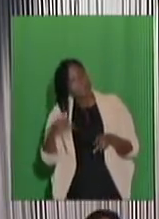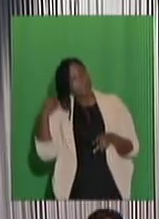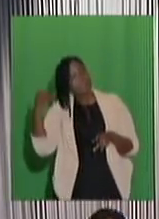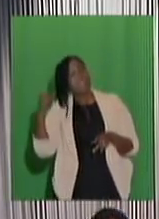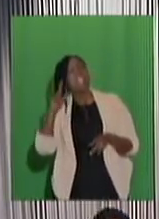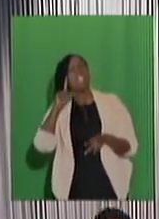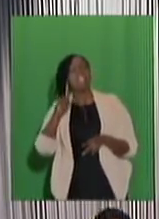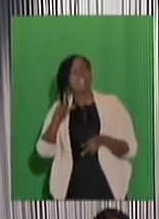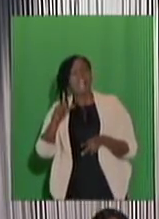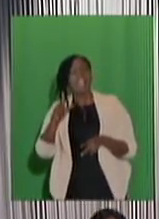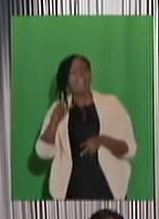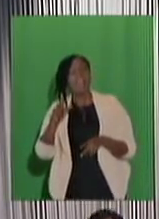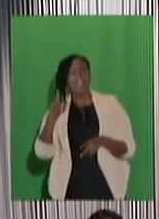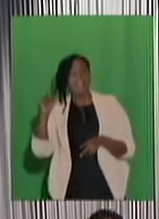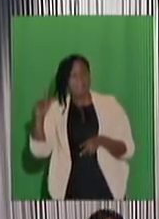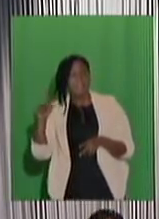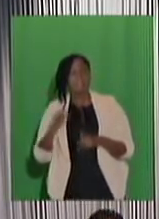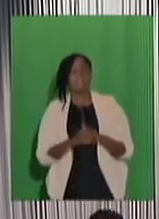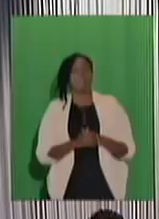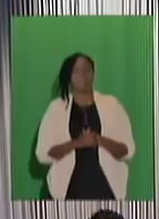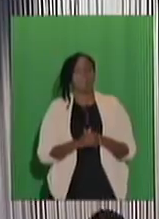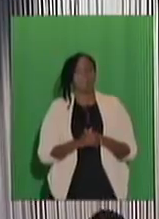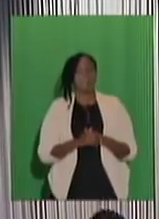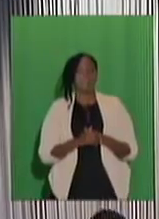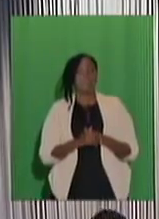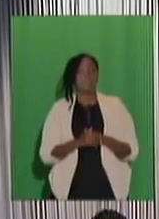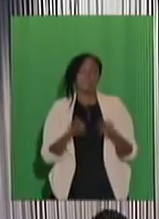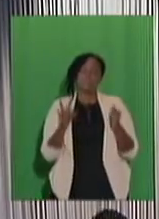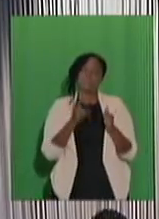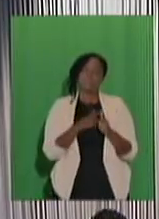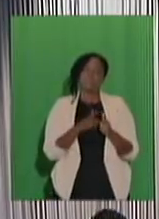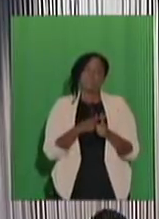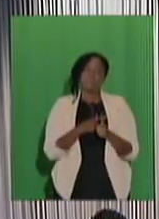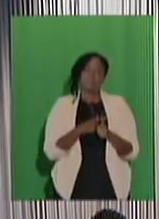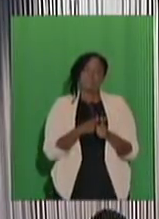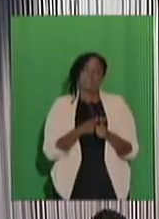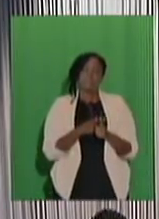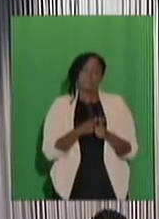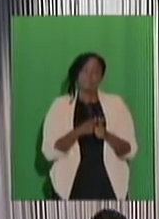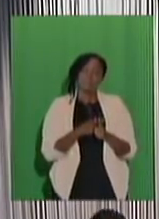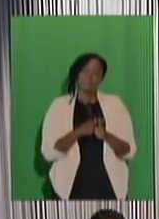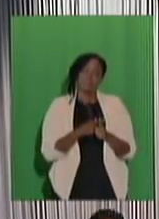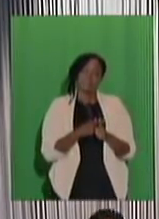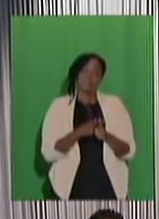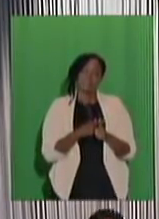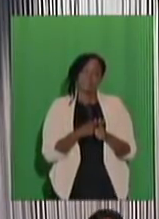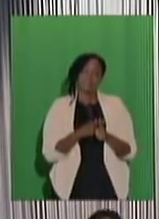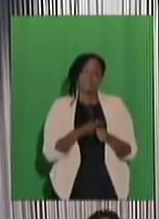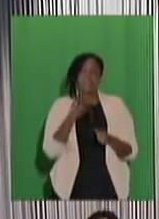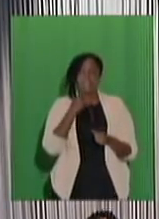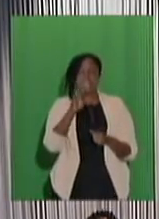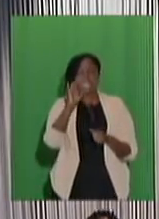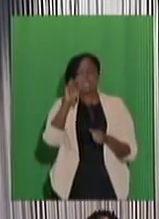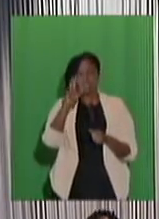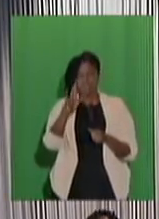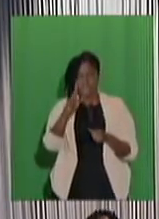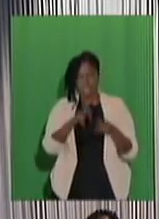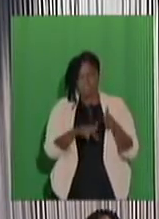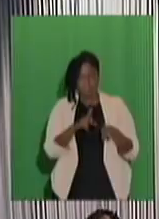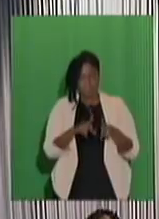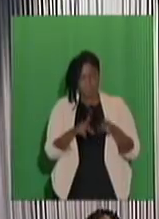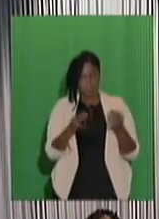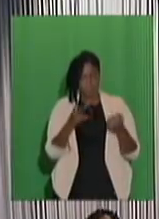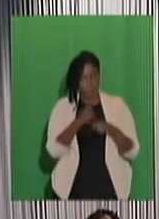live with Wired 868. First, you mentioned 93 patients today. I